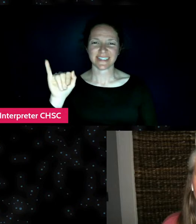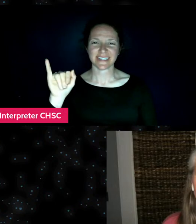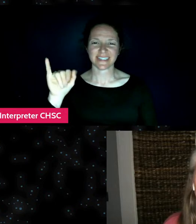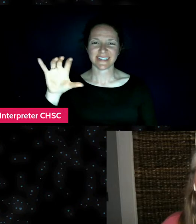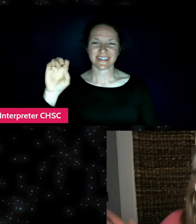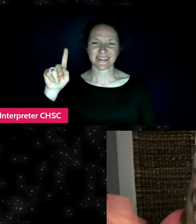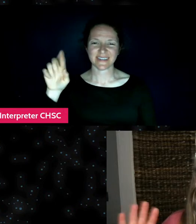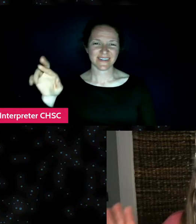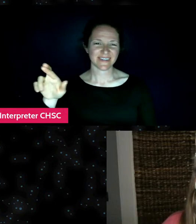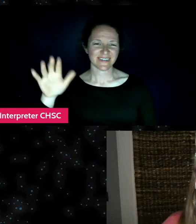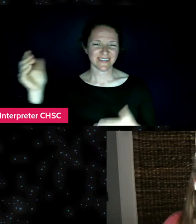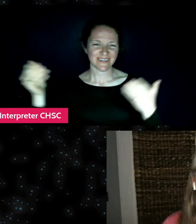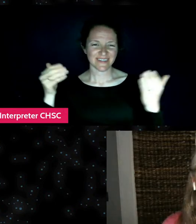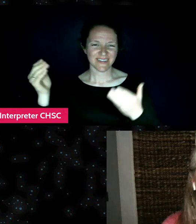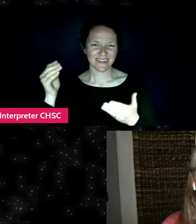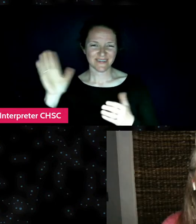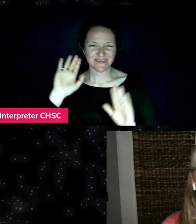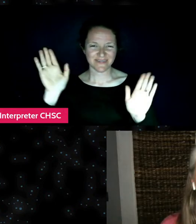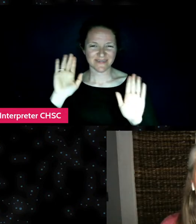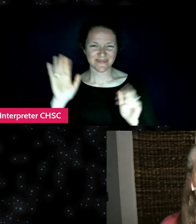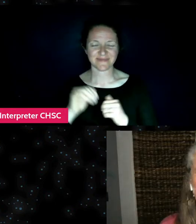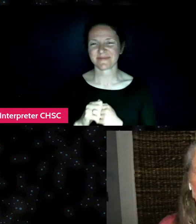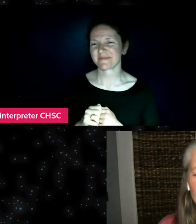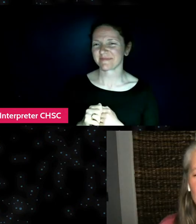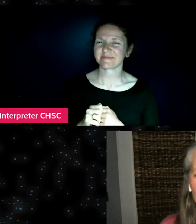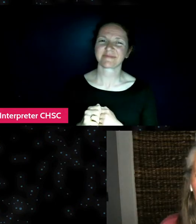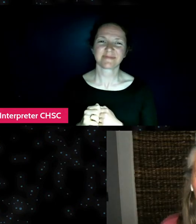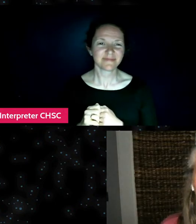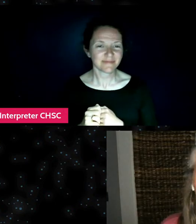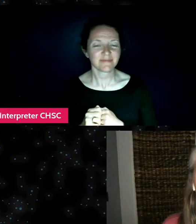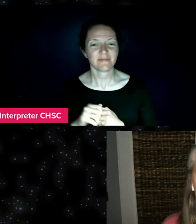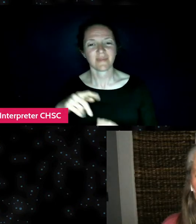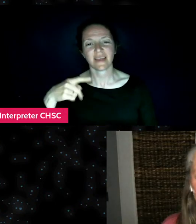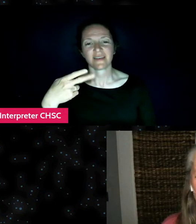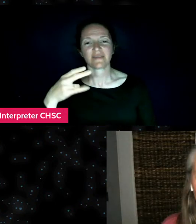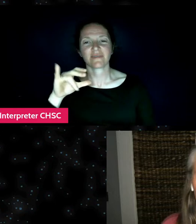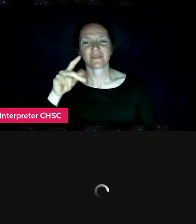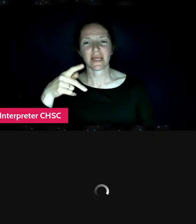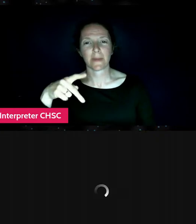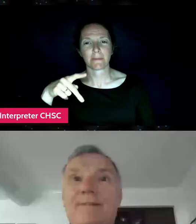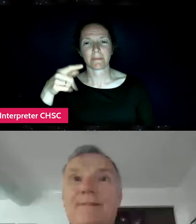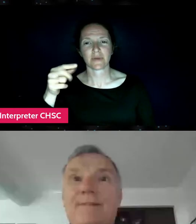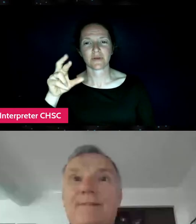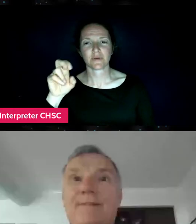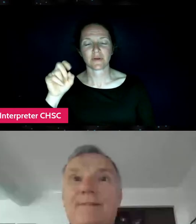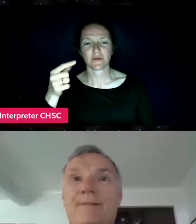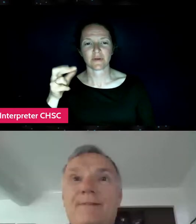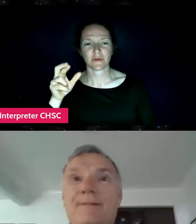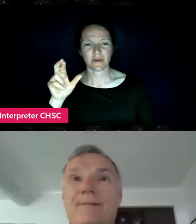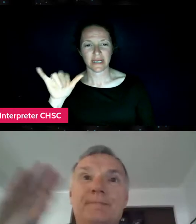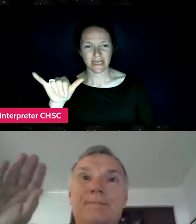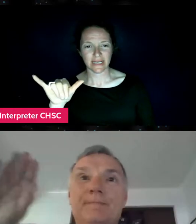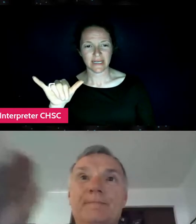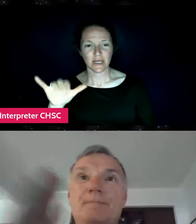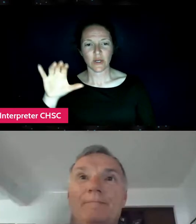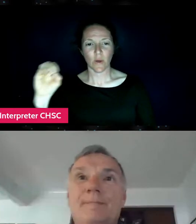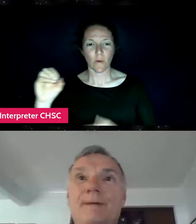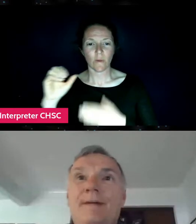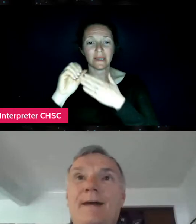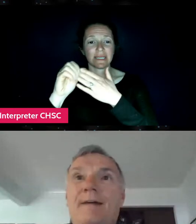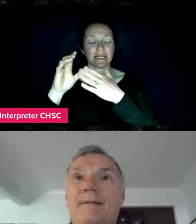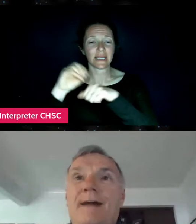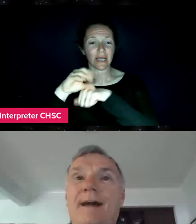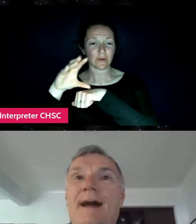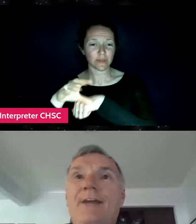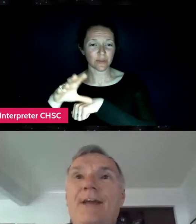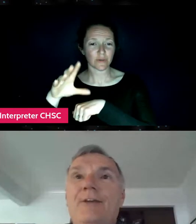Welcome, Christi. Hey, Daniel. And then Philip Gregory, who's the co-lead counsel in the case Juliana v. United States. How are you,